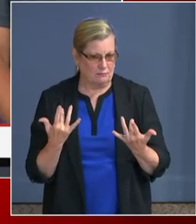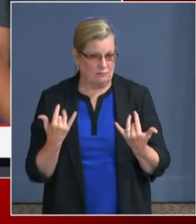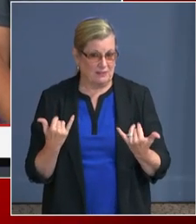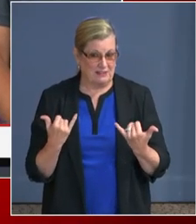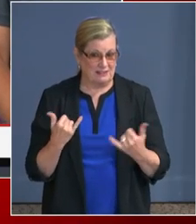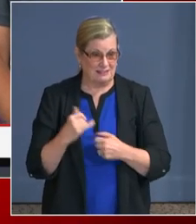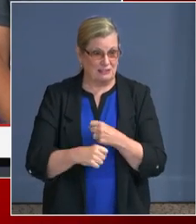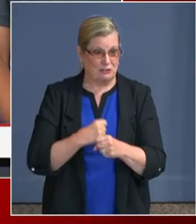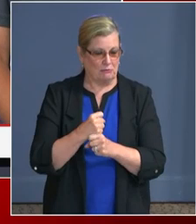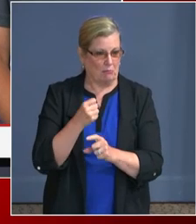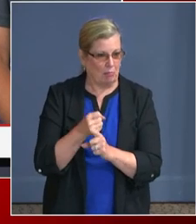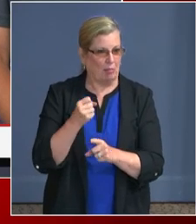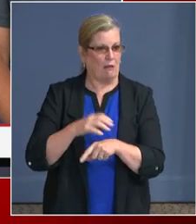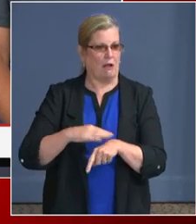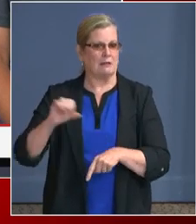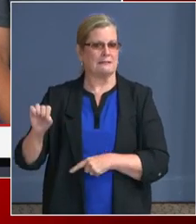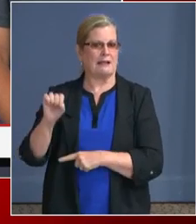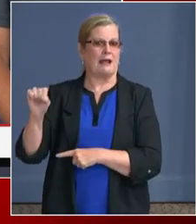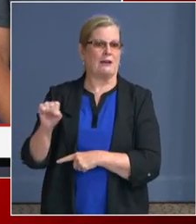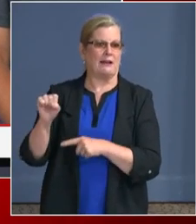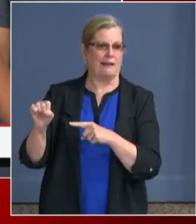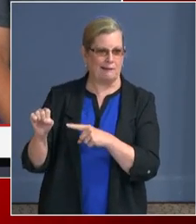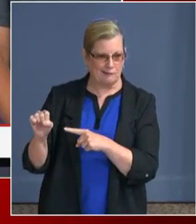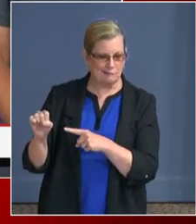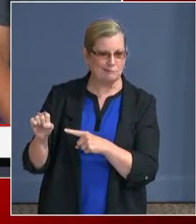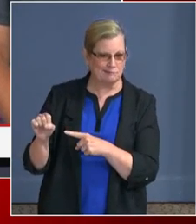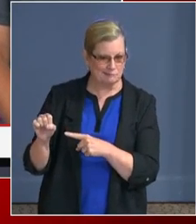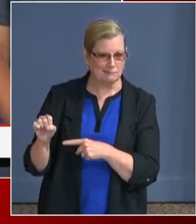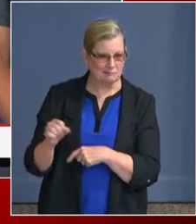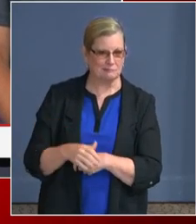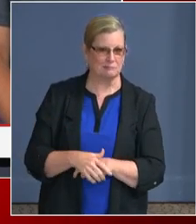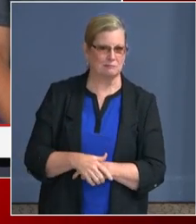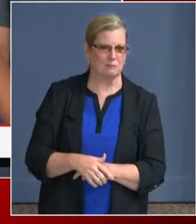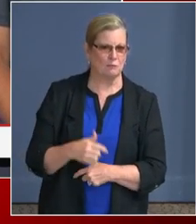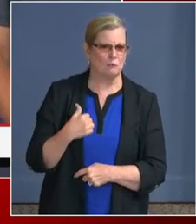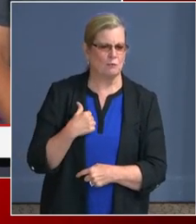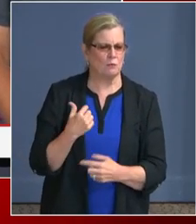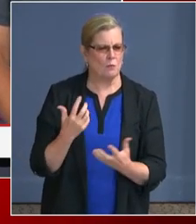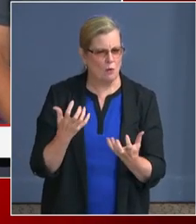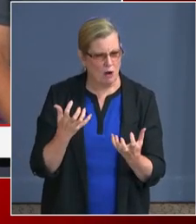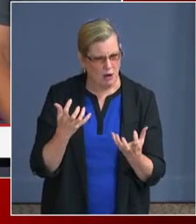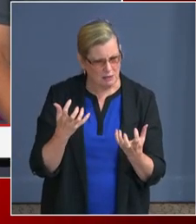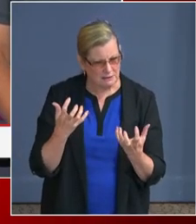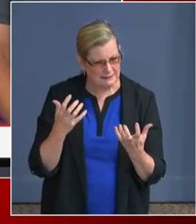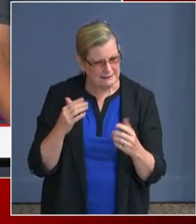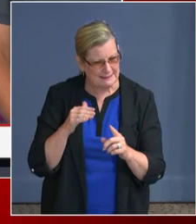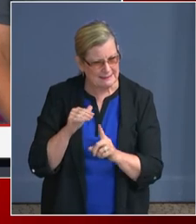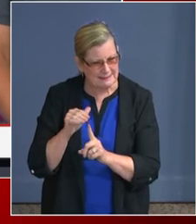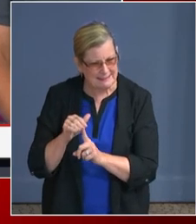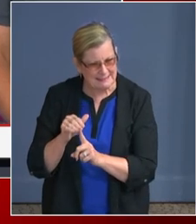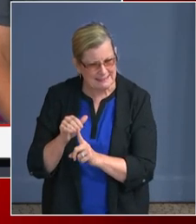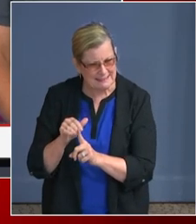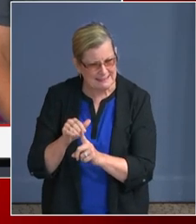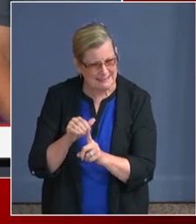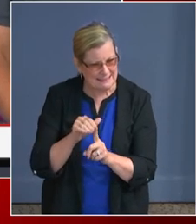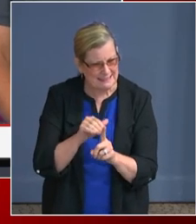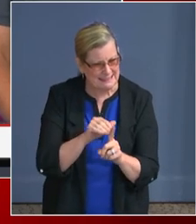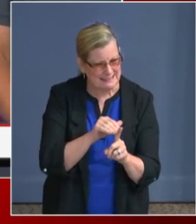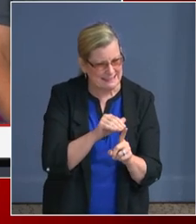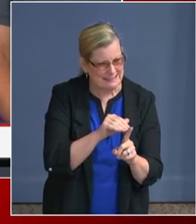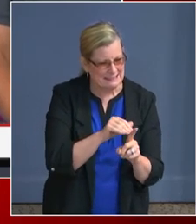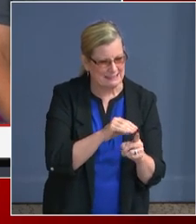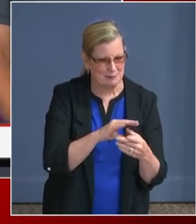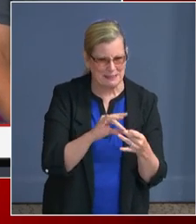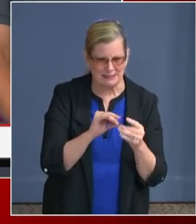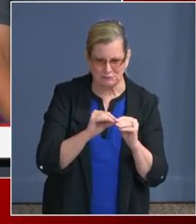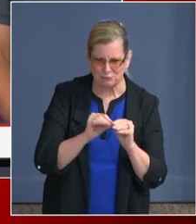next Saturday, in fact. And we want to send a message to our